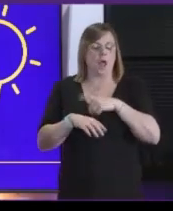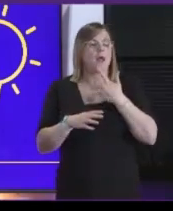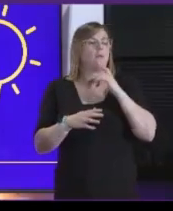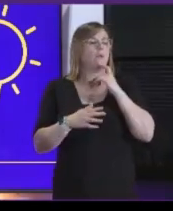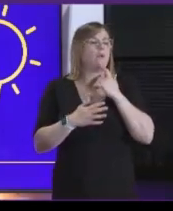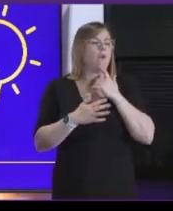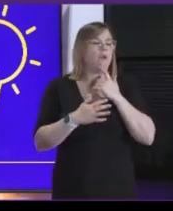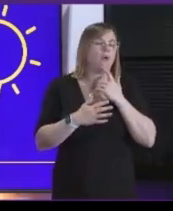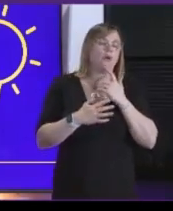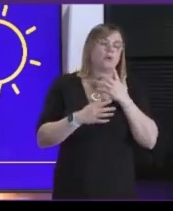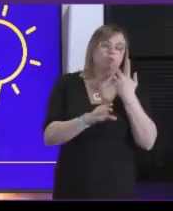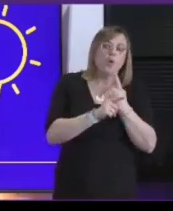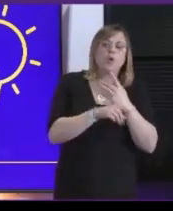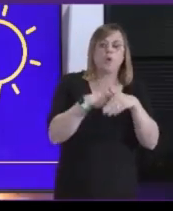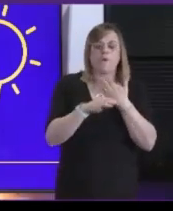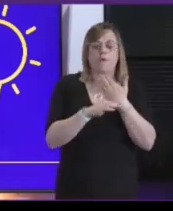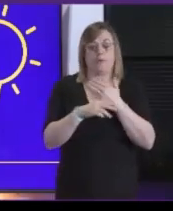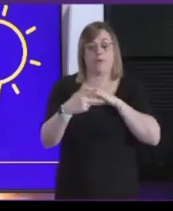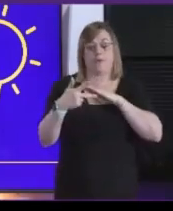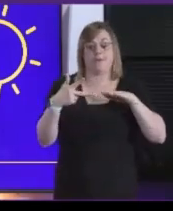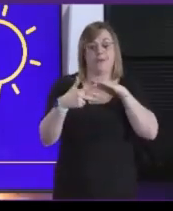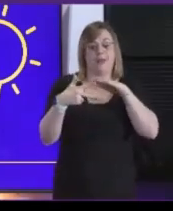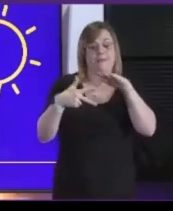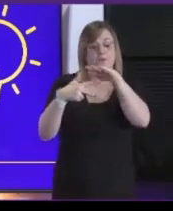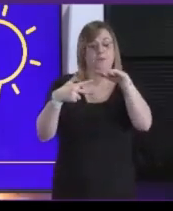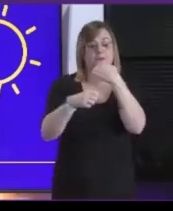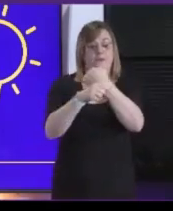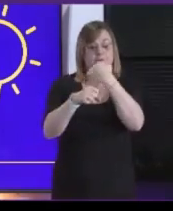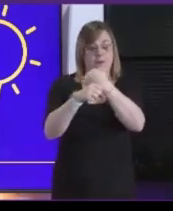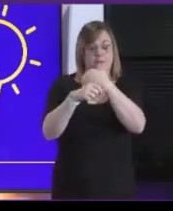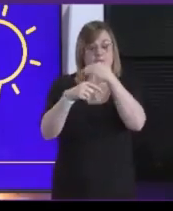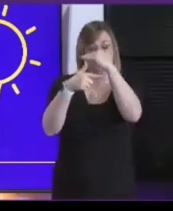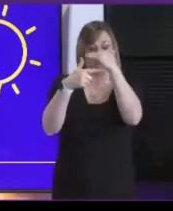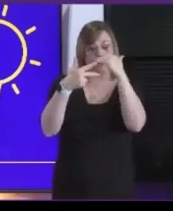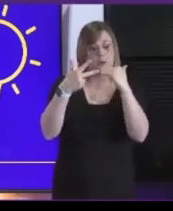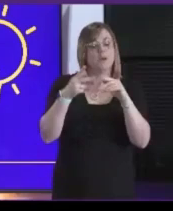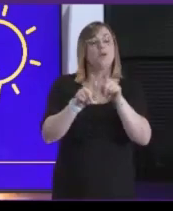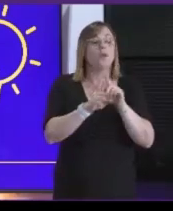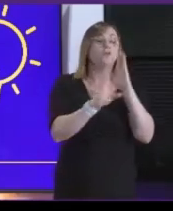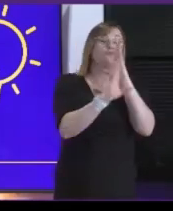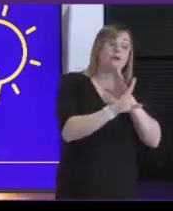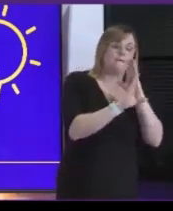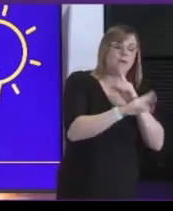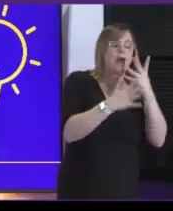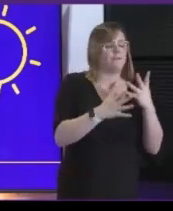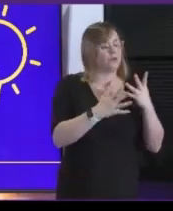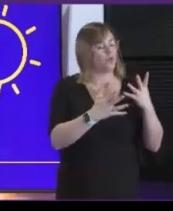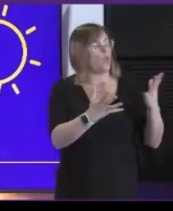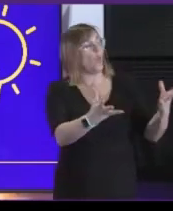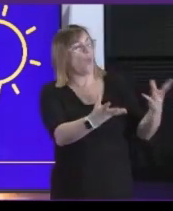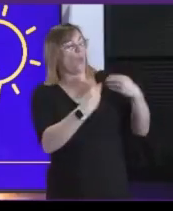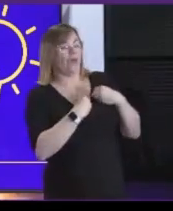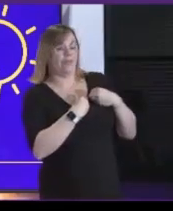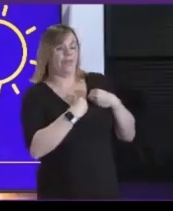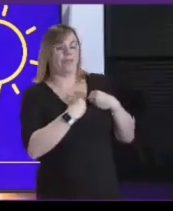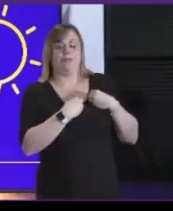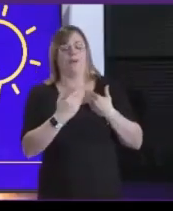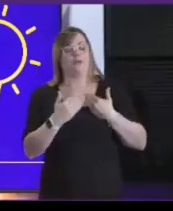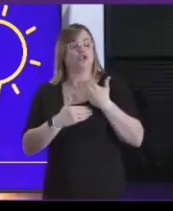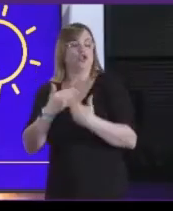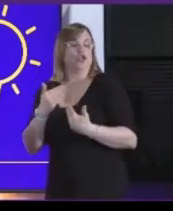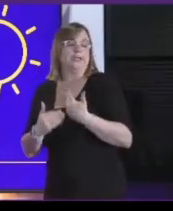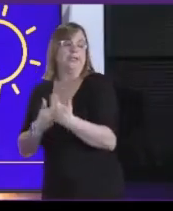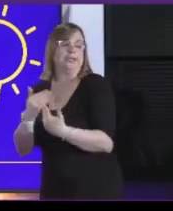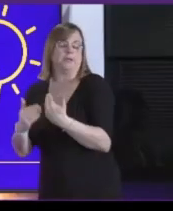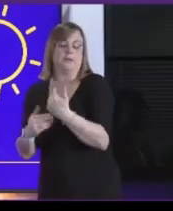the fact that all of those other levels of government, as well as the private sector, have to come along on this journey with us, because nobody